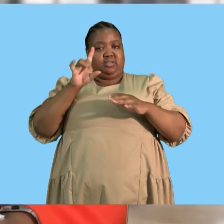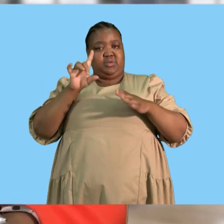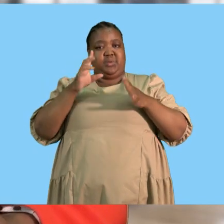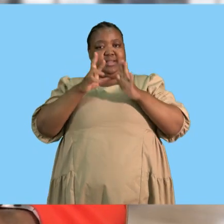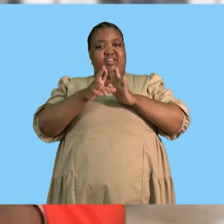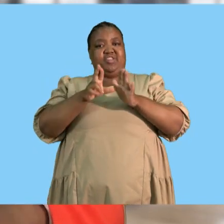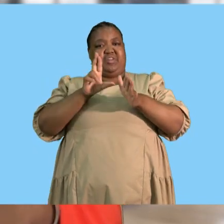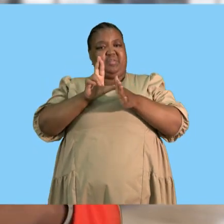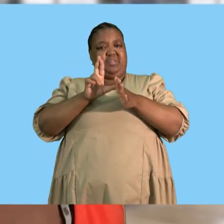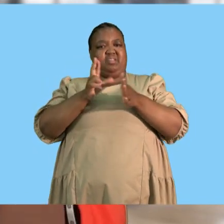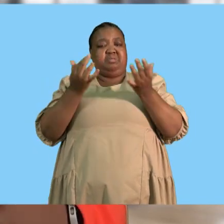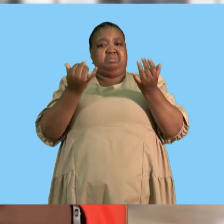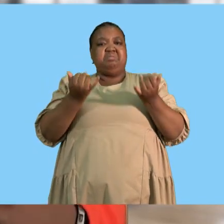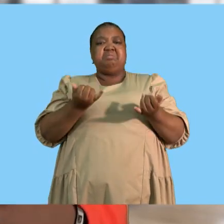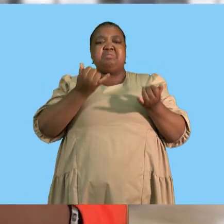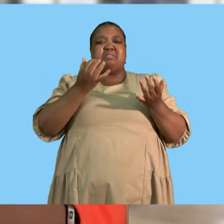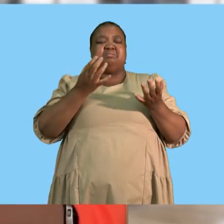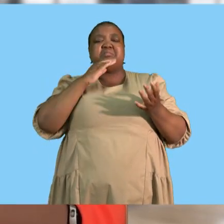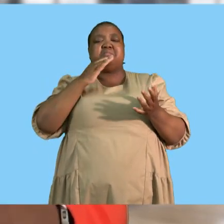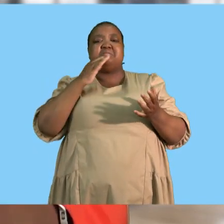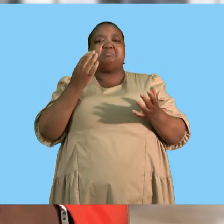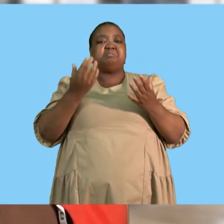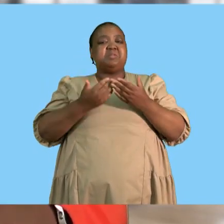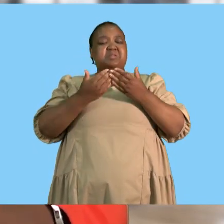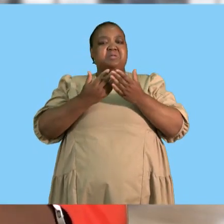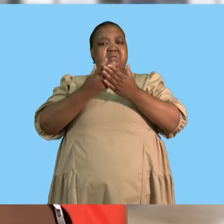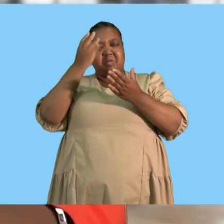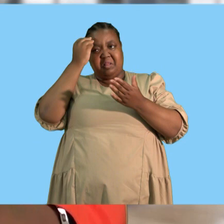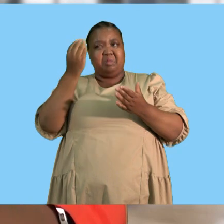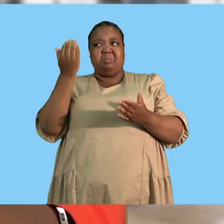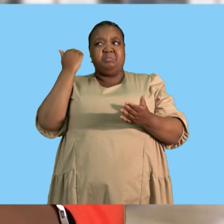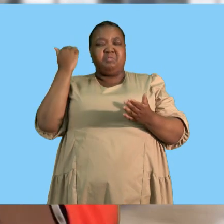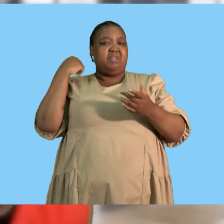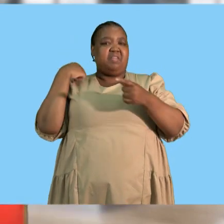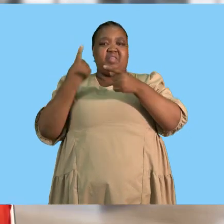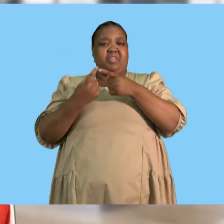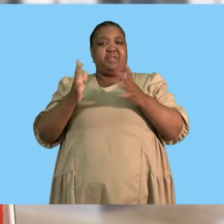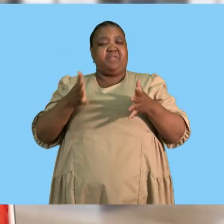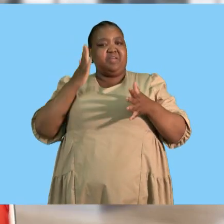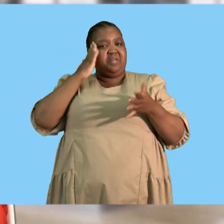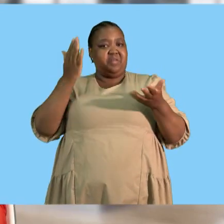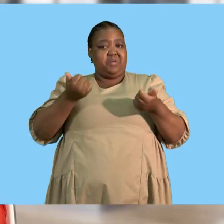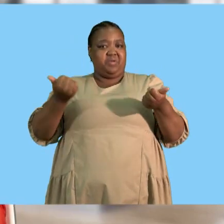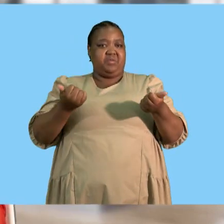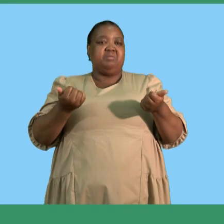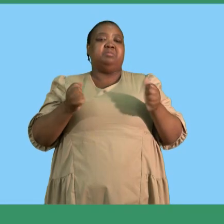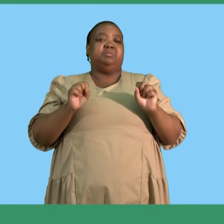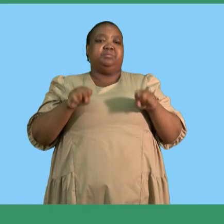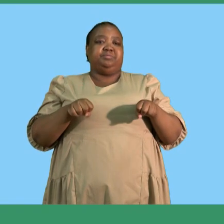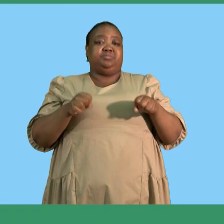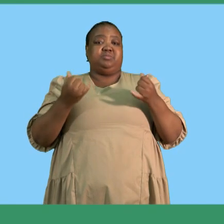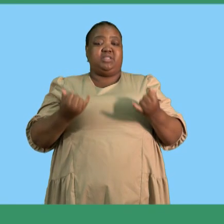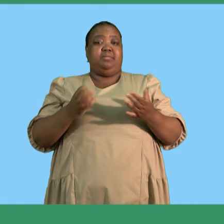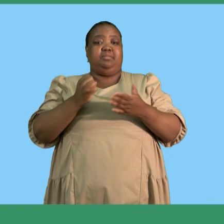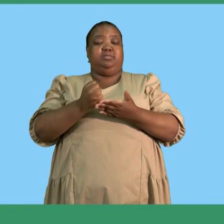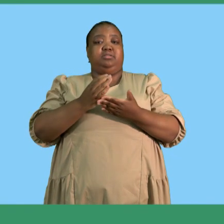is something that you already know, and we are just making sure that you are fully equipped for when you write your exams.